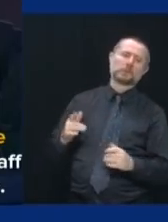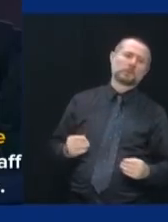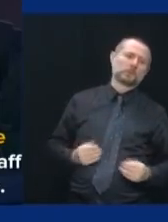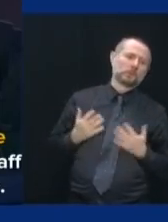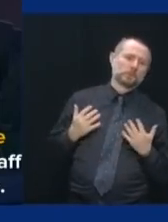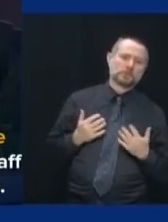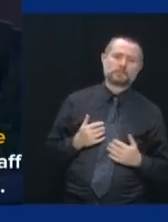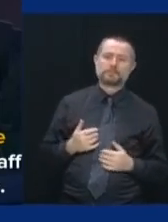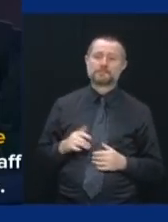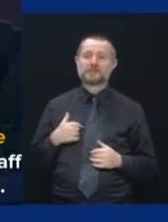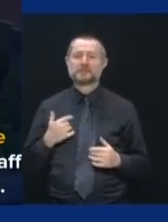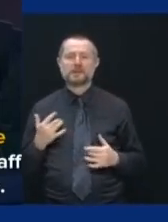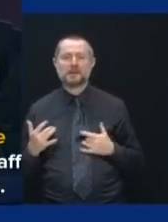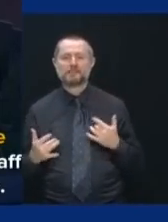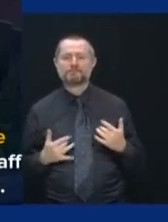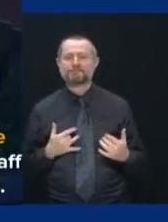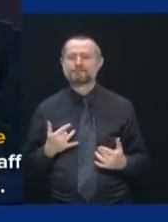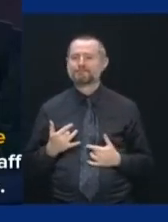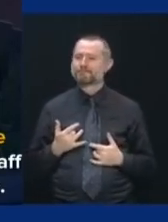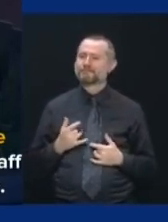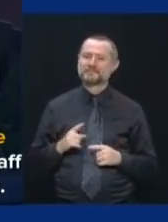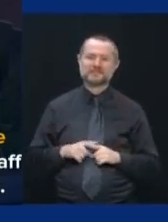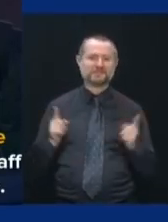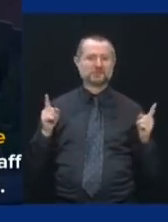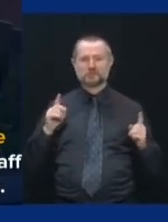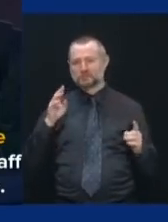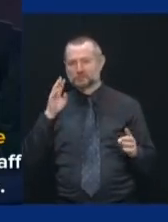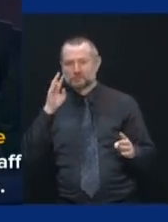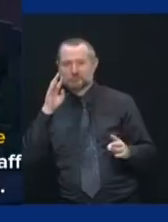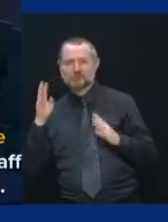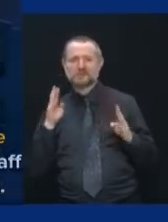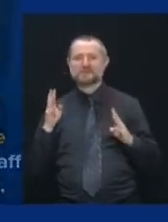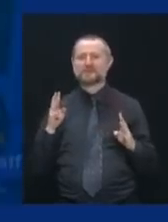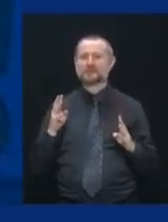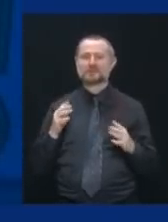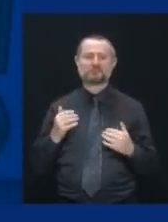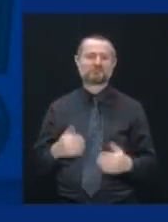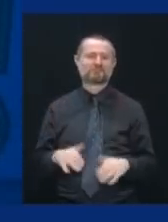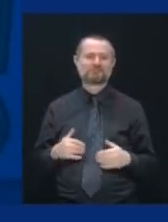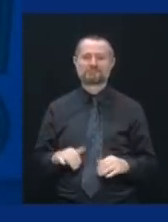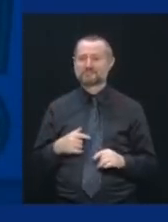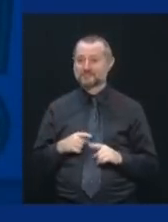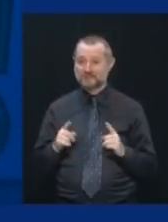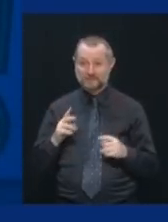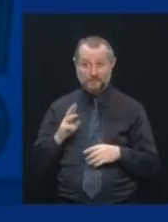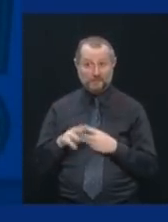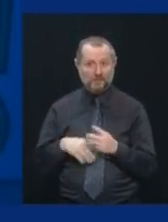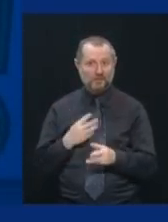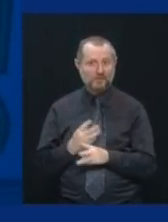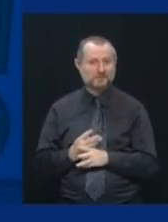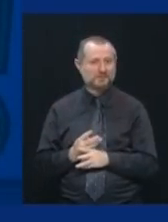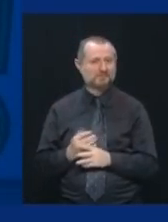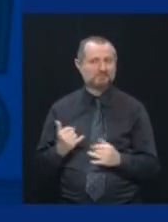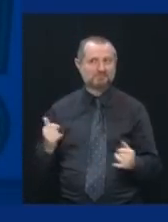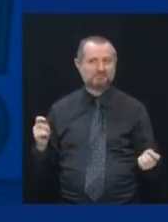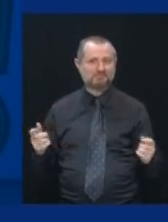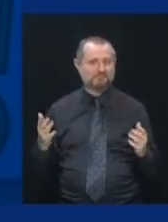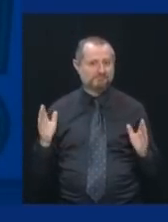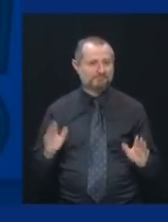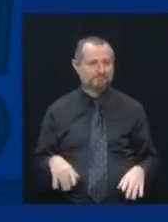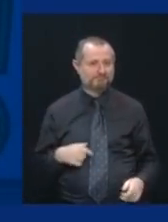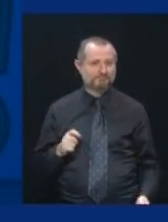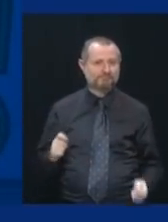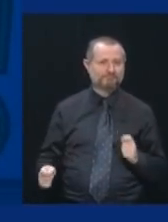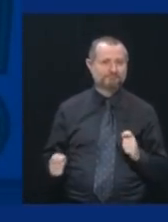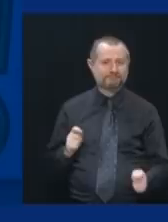is exciting, it's different, it's creative, but these are different times, and we have to address